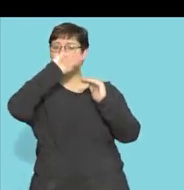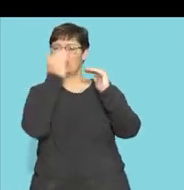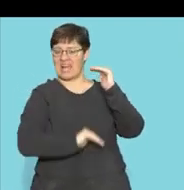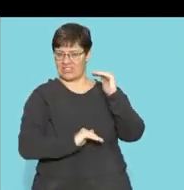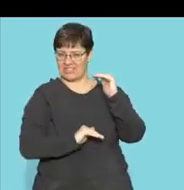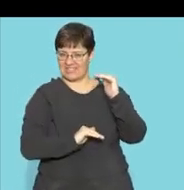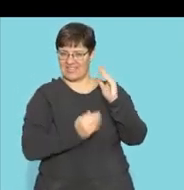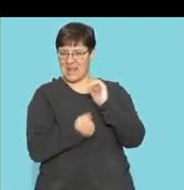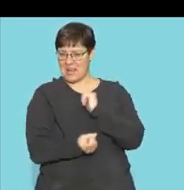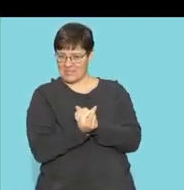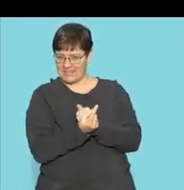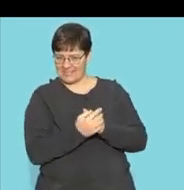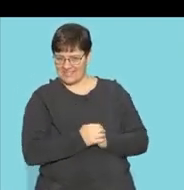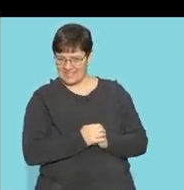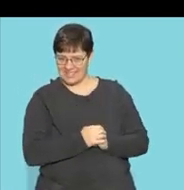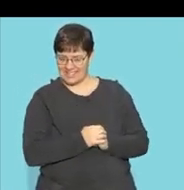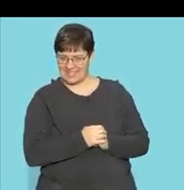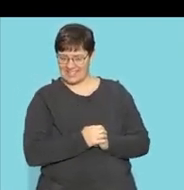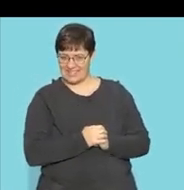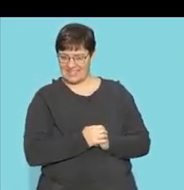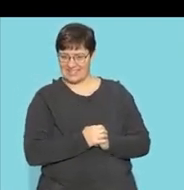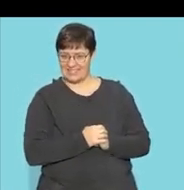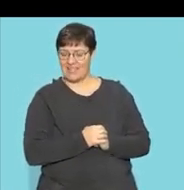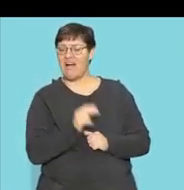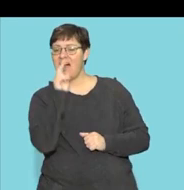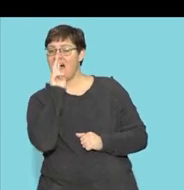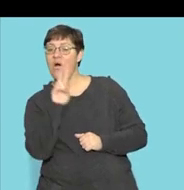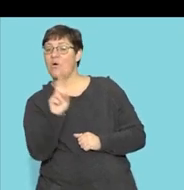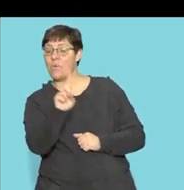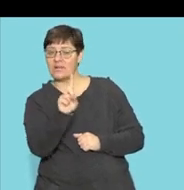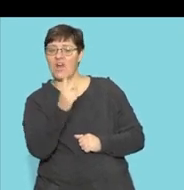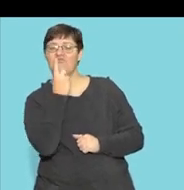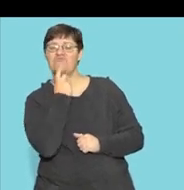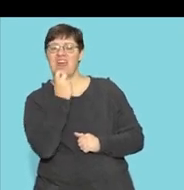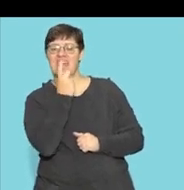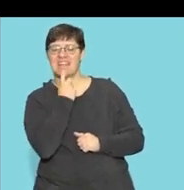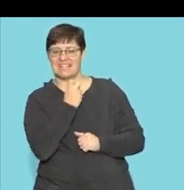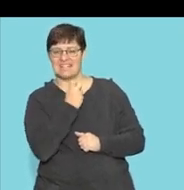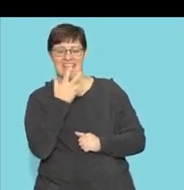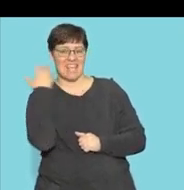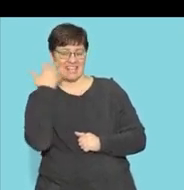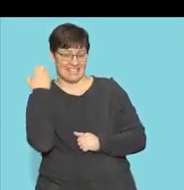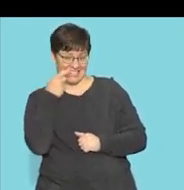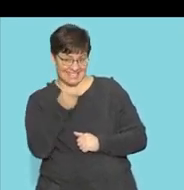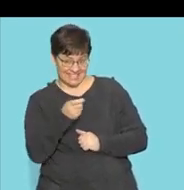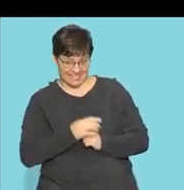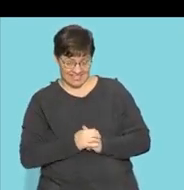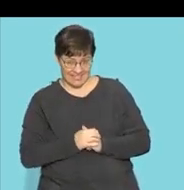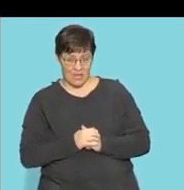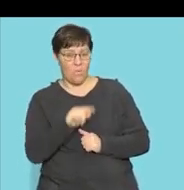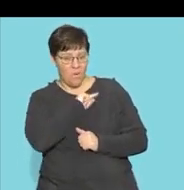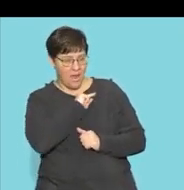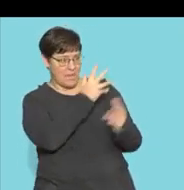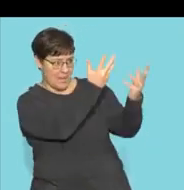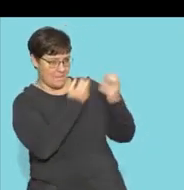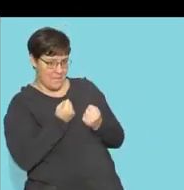reduction takes place. And we looked for the red cat.